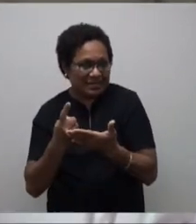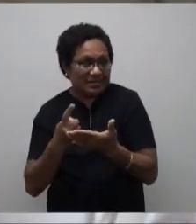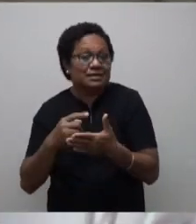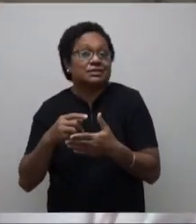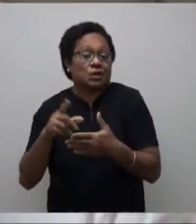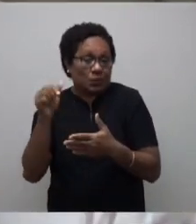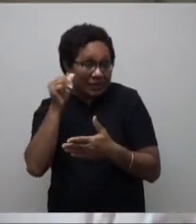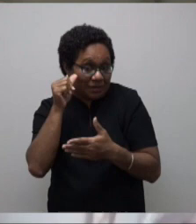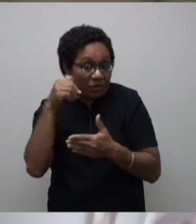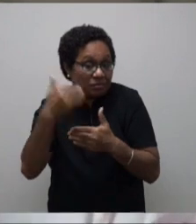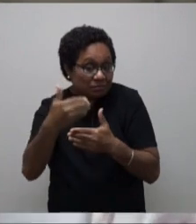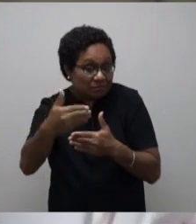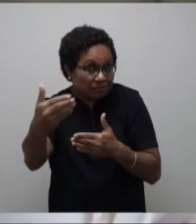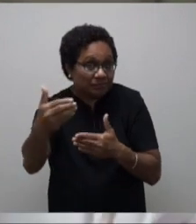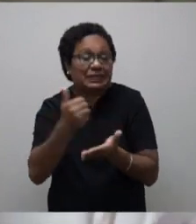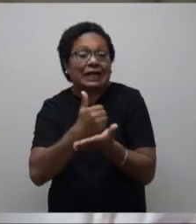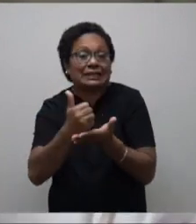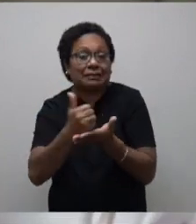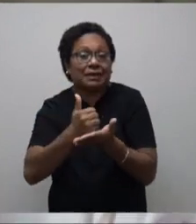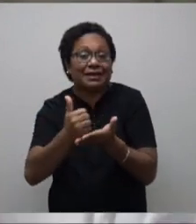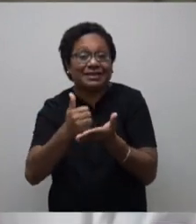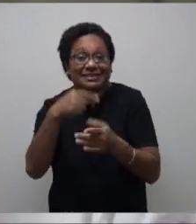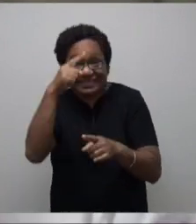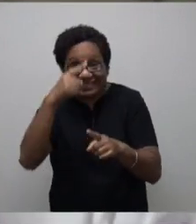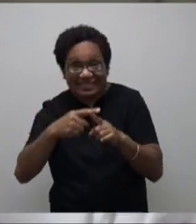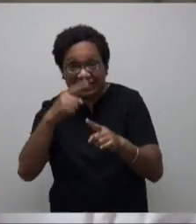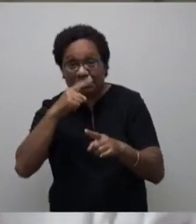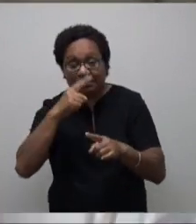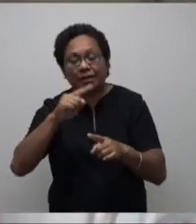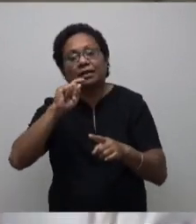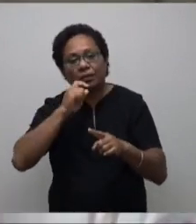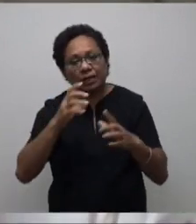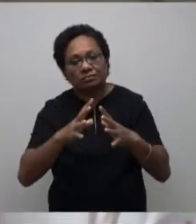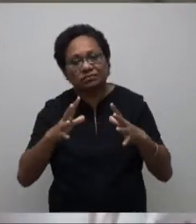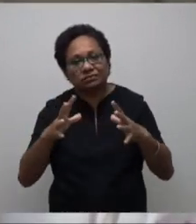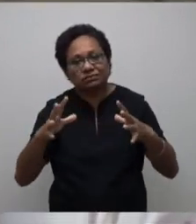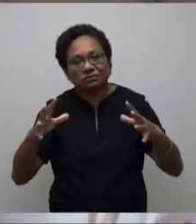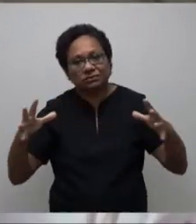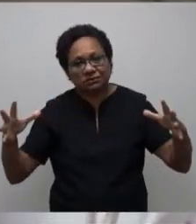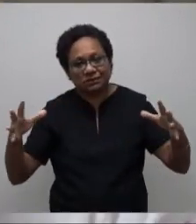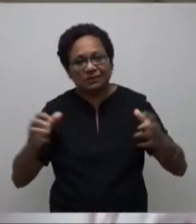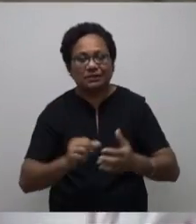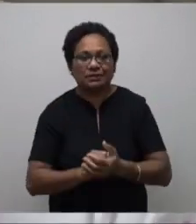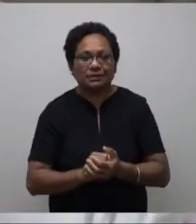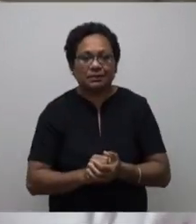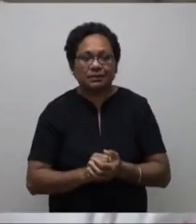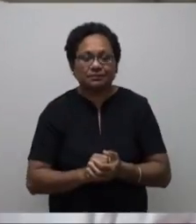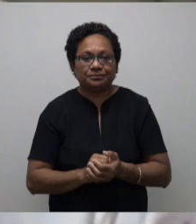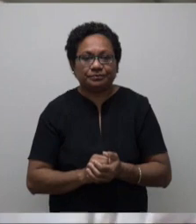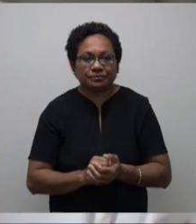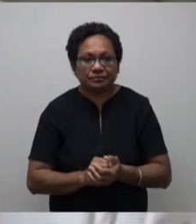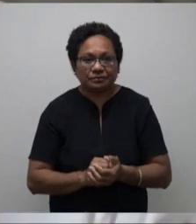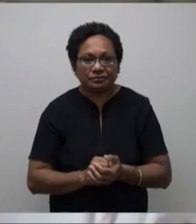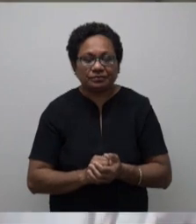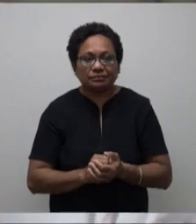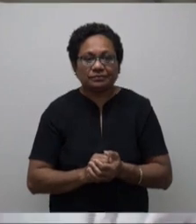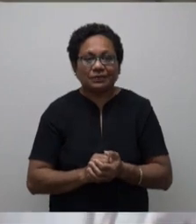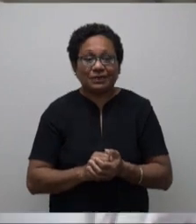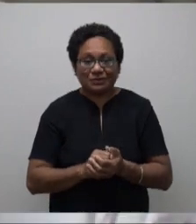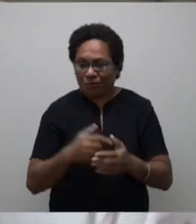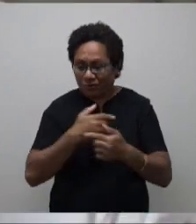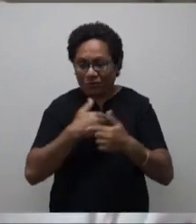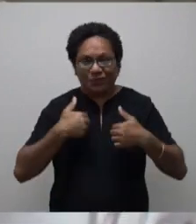escalating numbers of COVID-19 happening in the Central Division. After an entire year without a local case of the